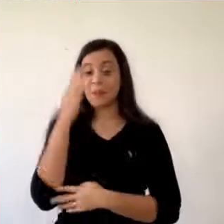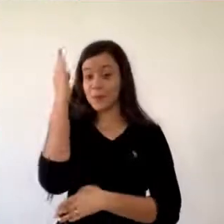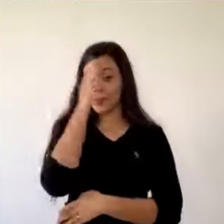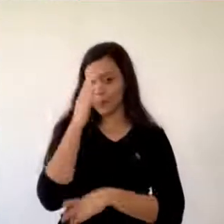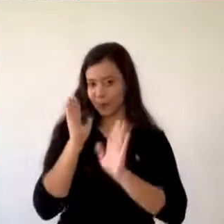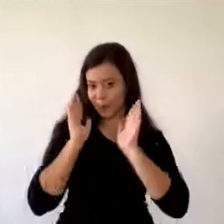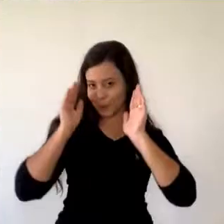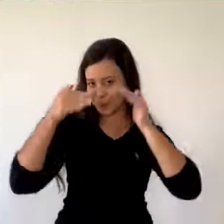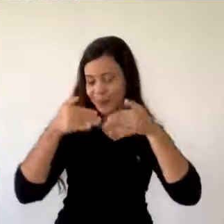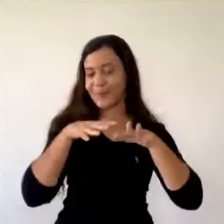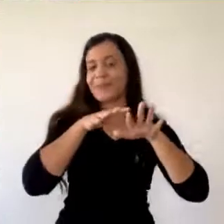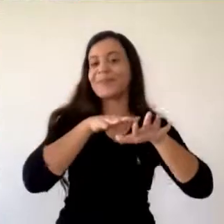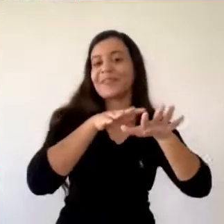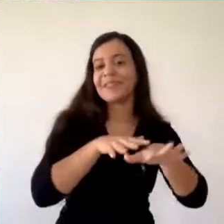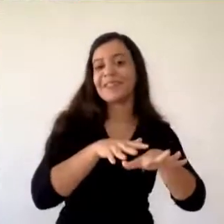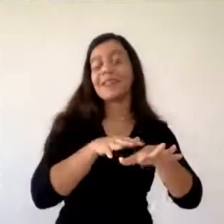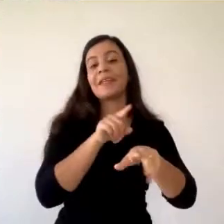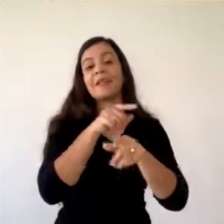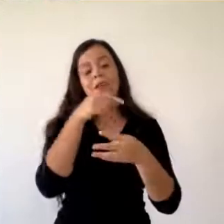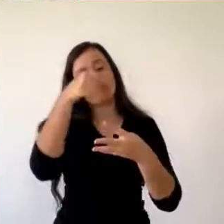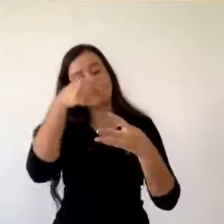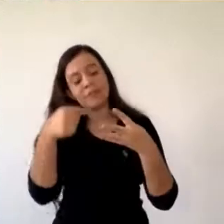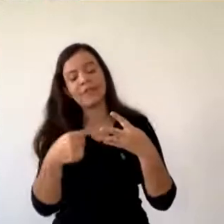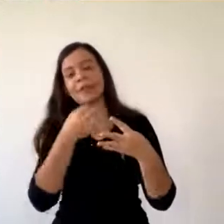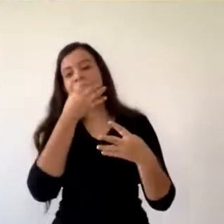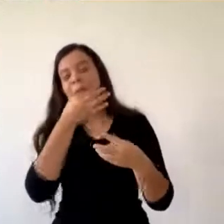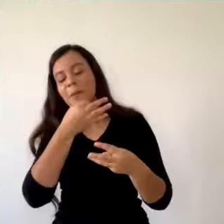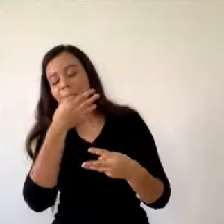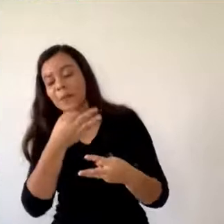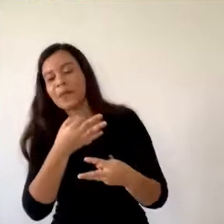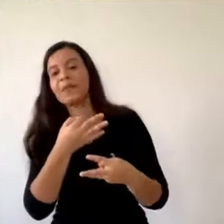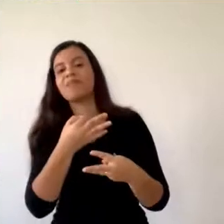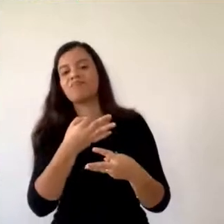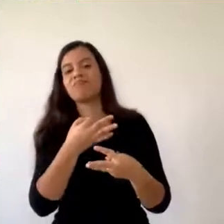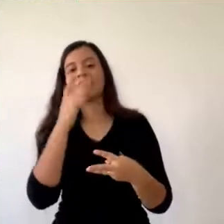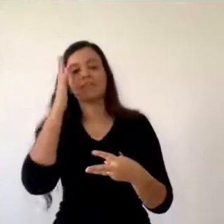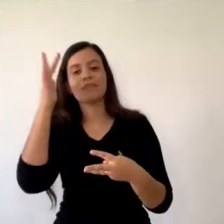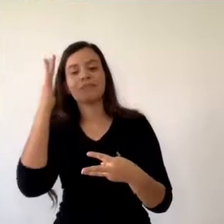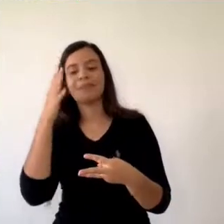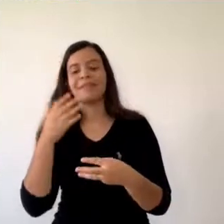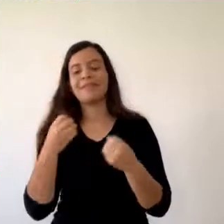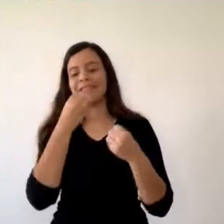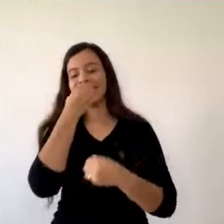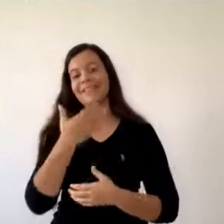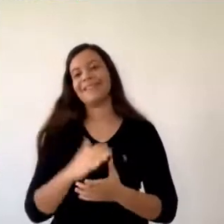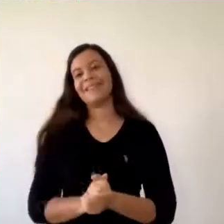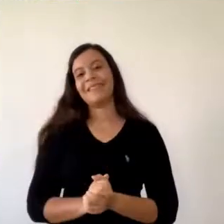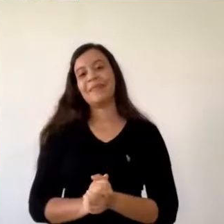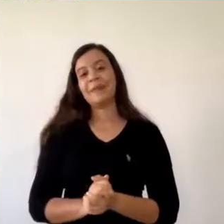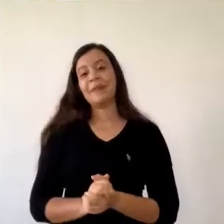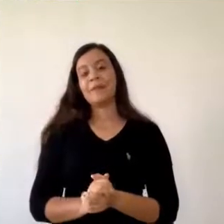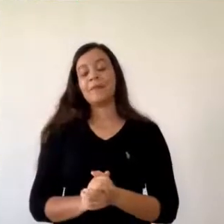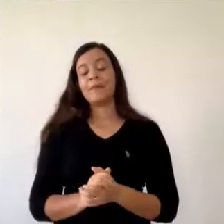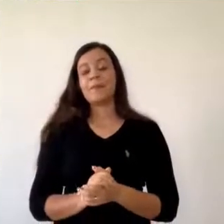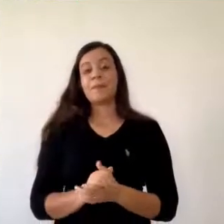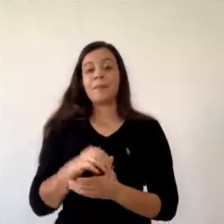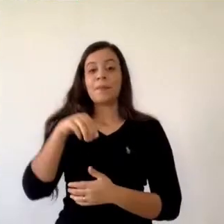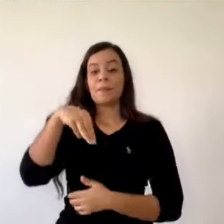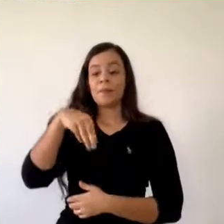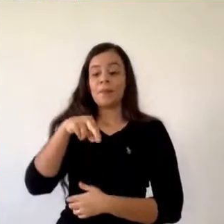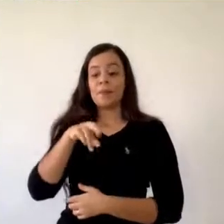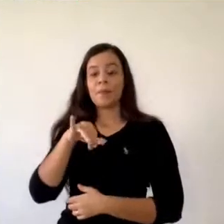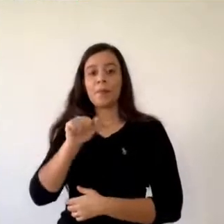forum, and for having presented so many important, or shared so many